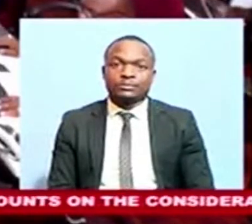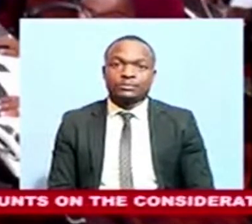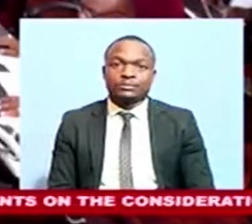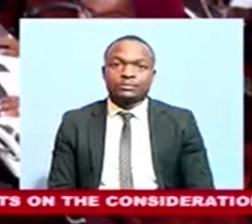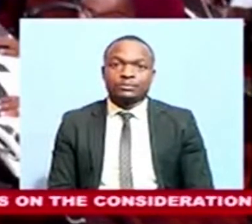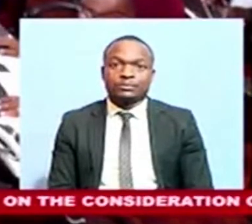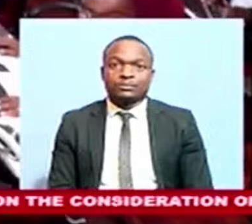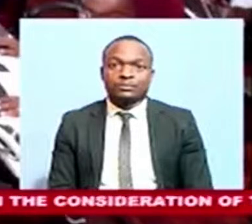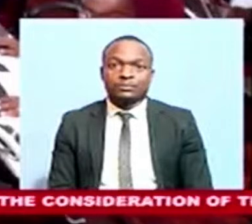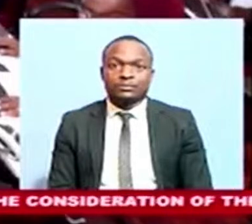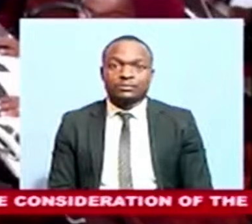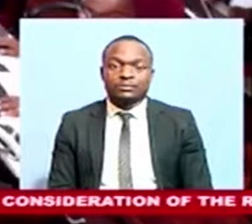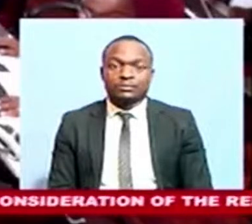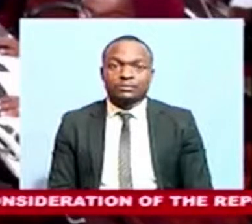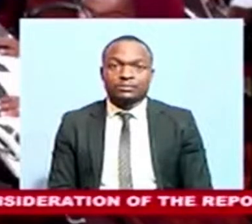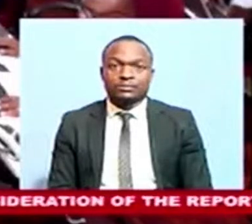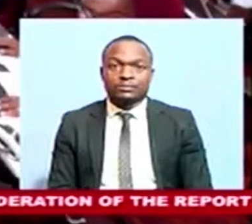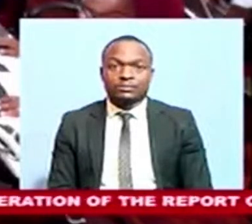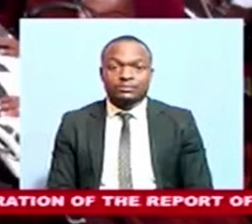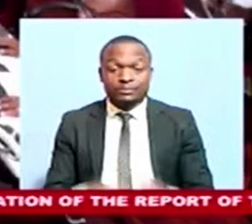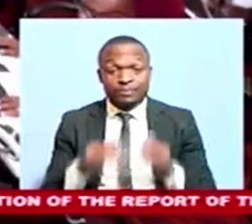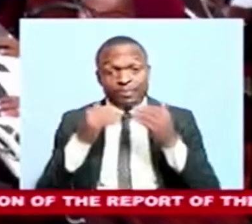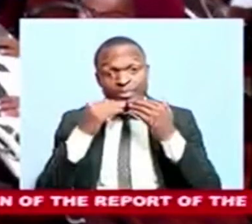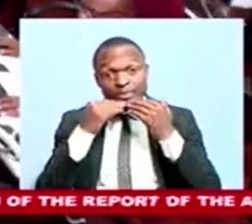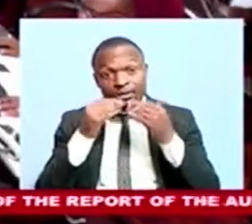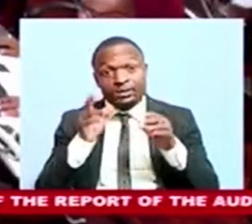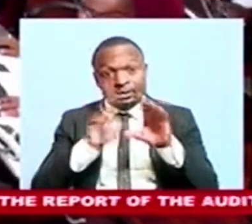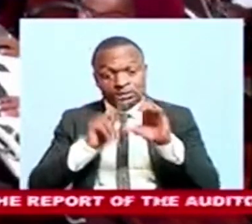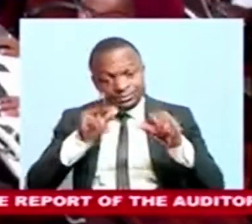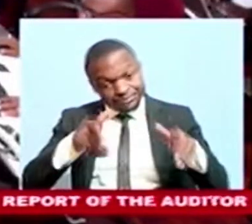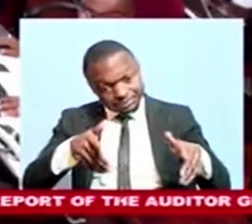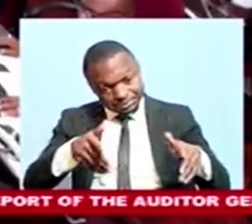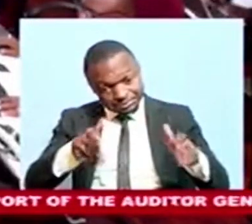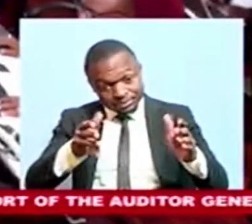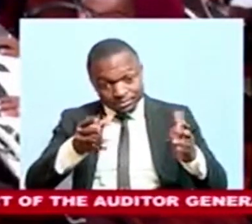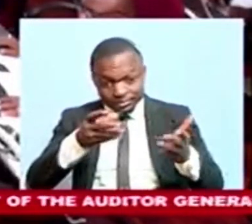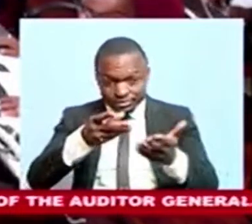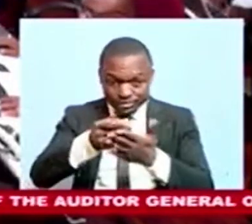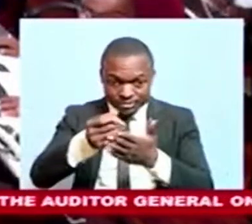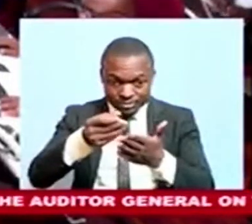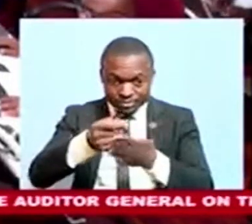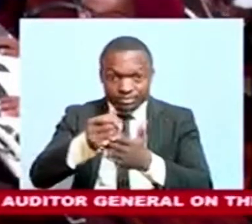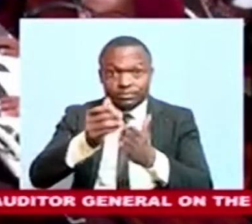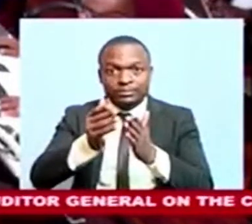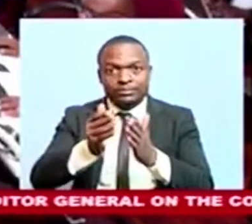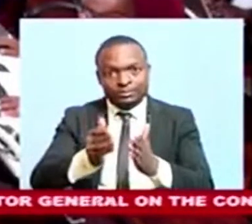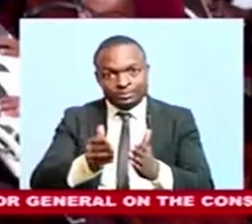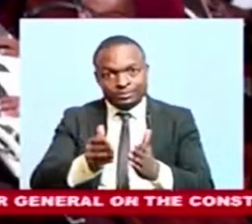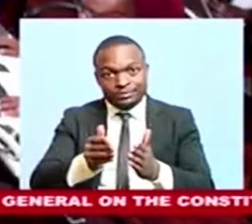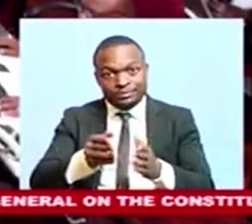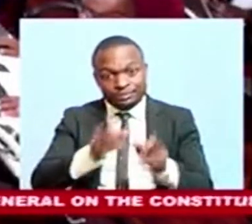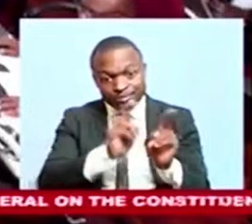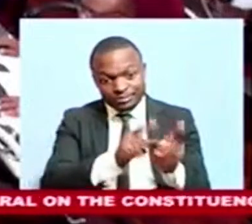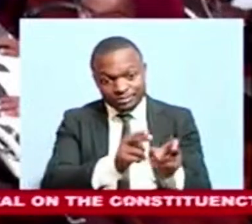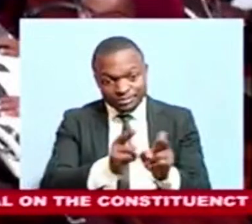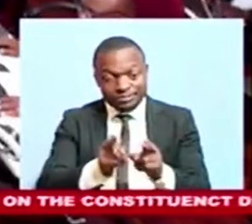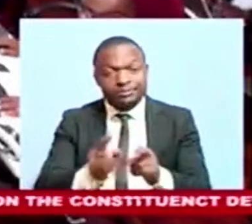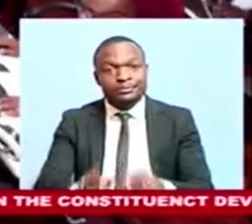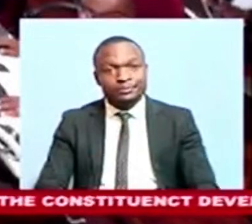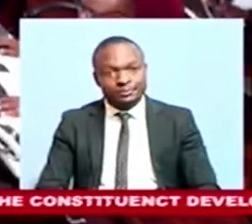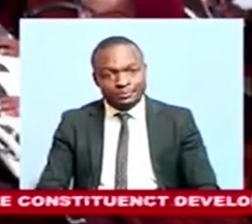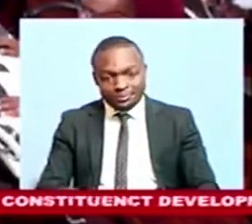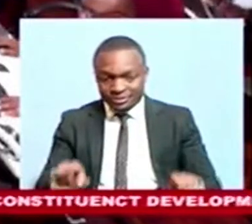Yes. Thank you. Thank you, Chair. I will allow my treasurer to respond on the